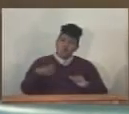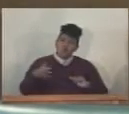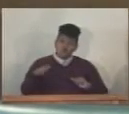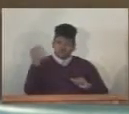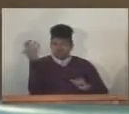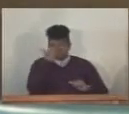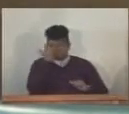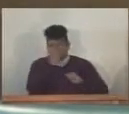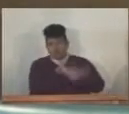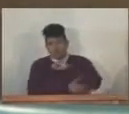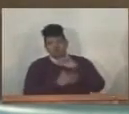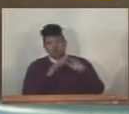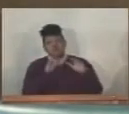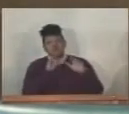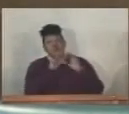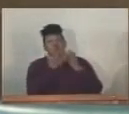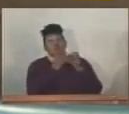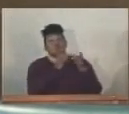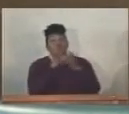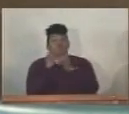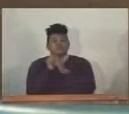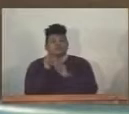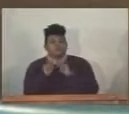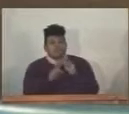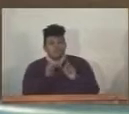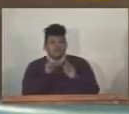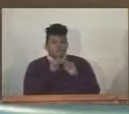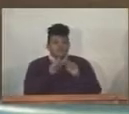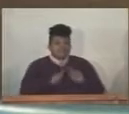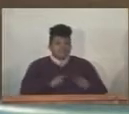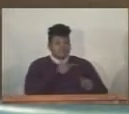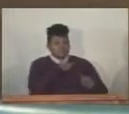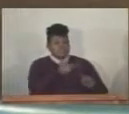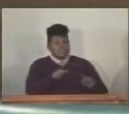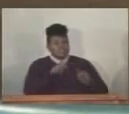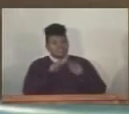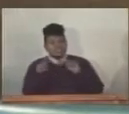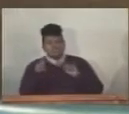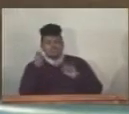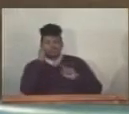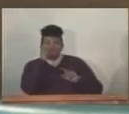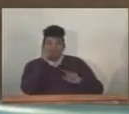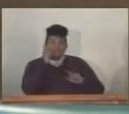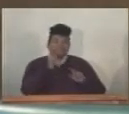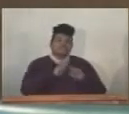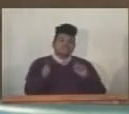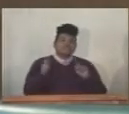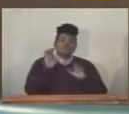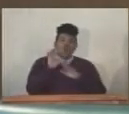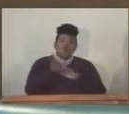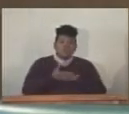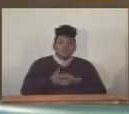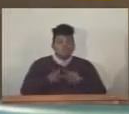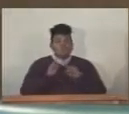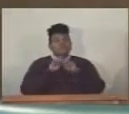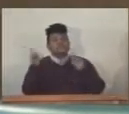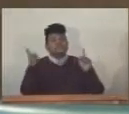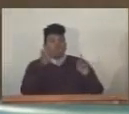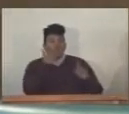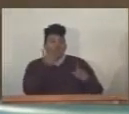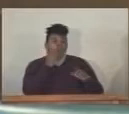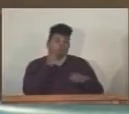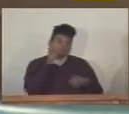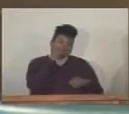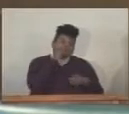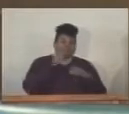world in relationships among people of differing religions, of different races, of different cultures, of different colors of the